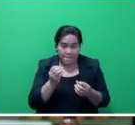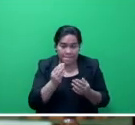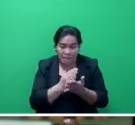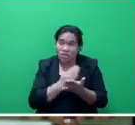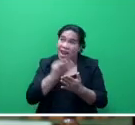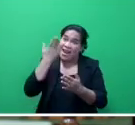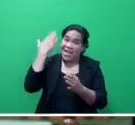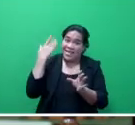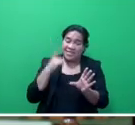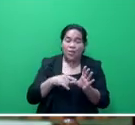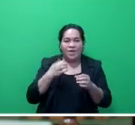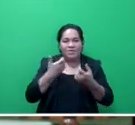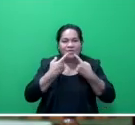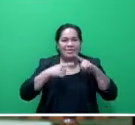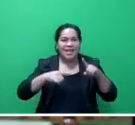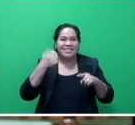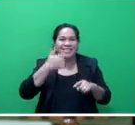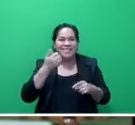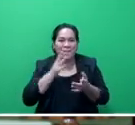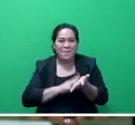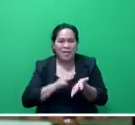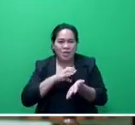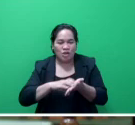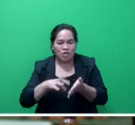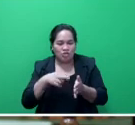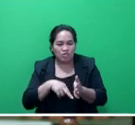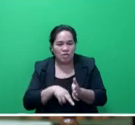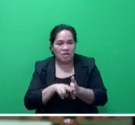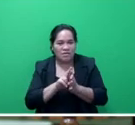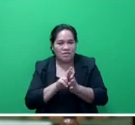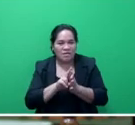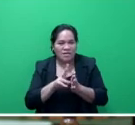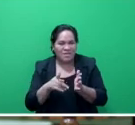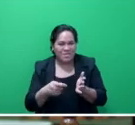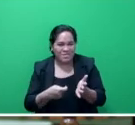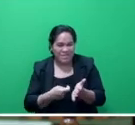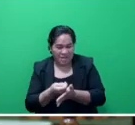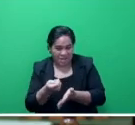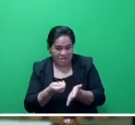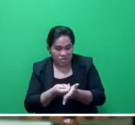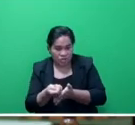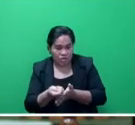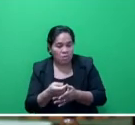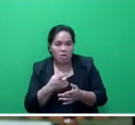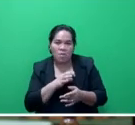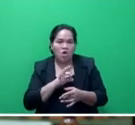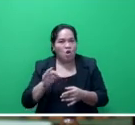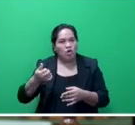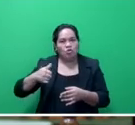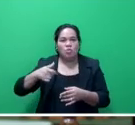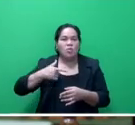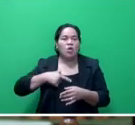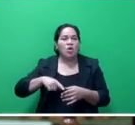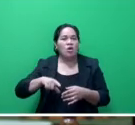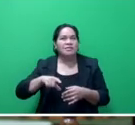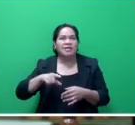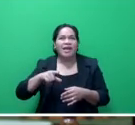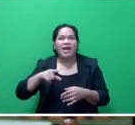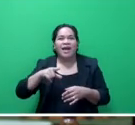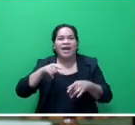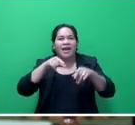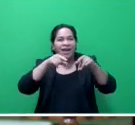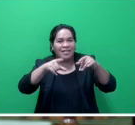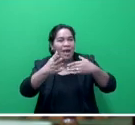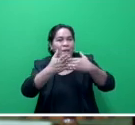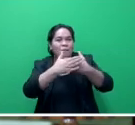million allocation for the Fiji Recovery Rebate Package, which was not used because the borders remained closed. For this budget,